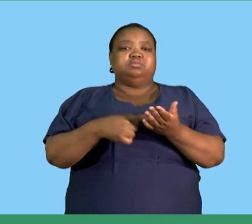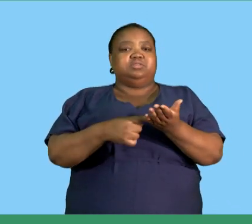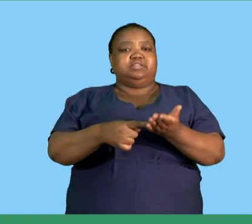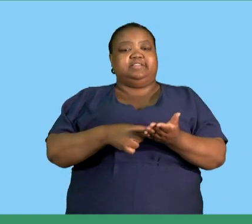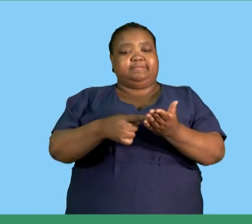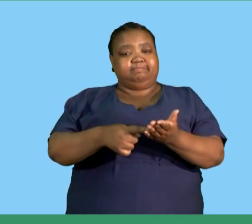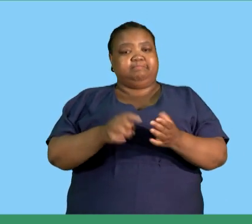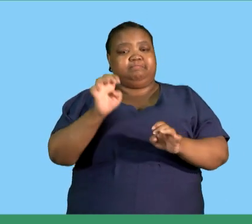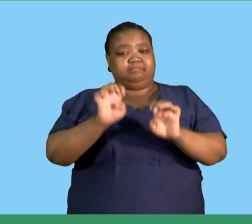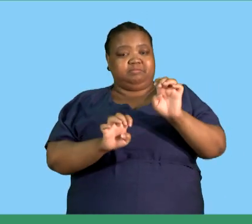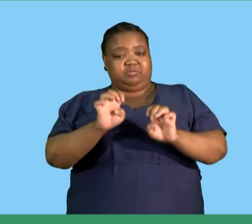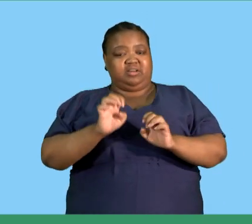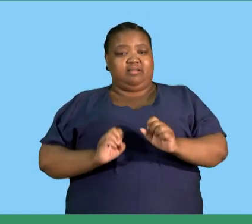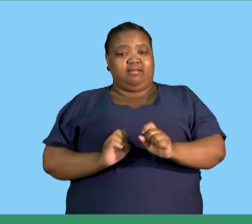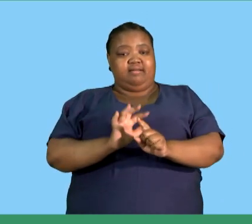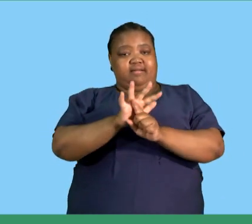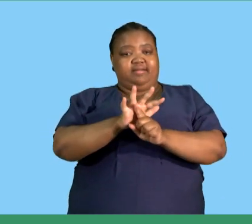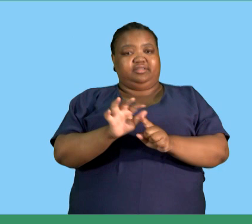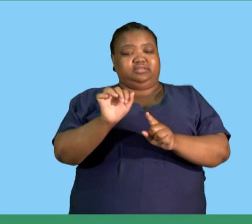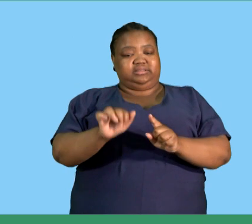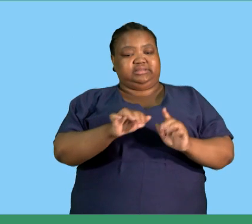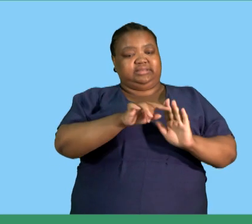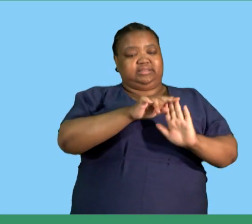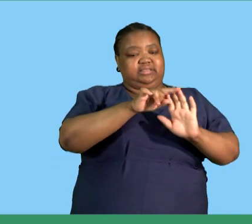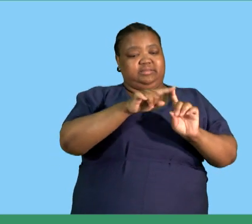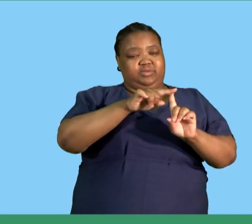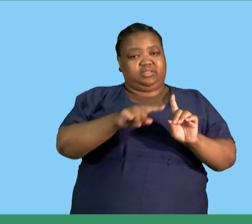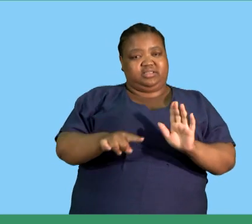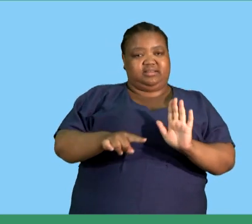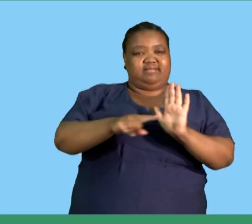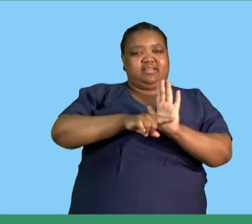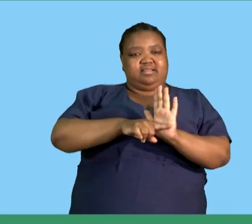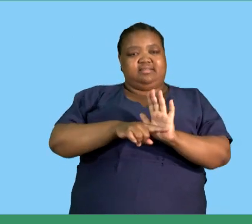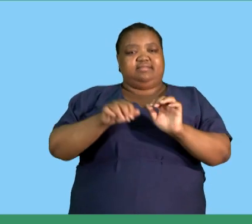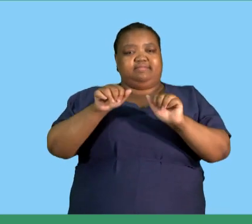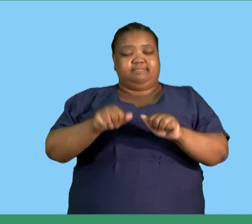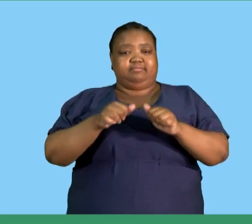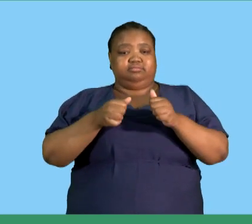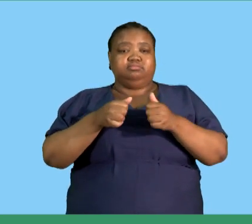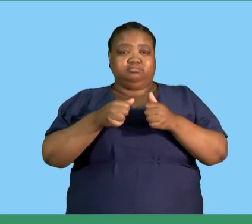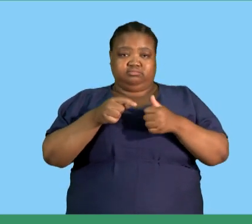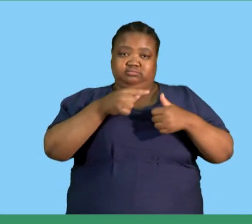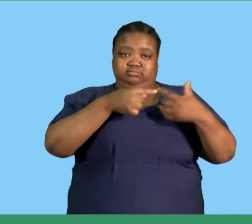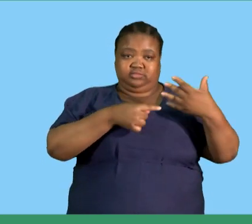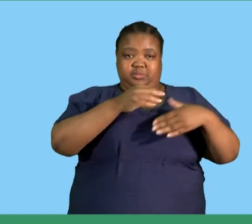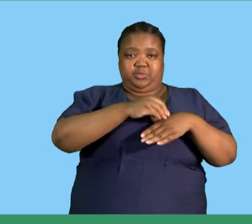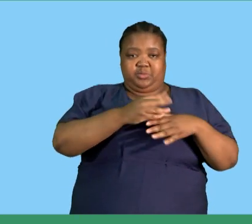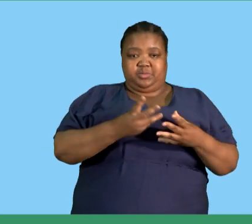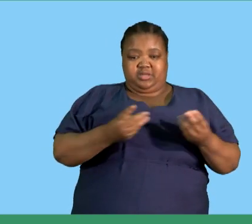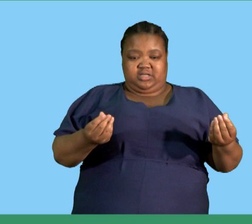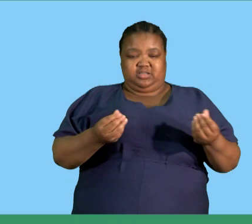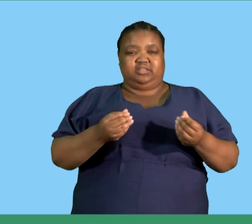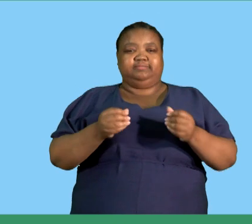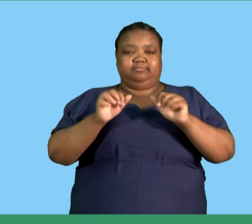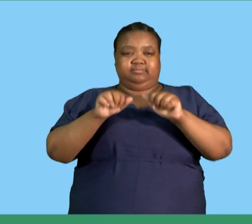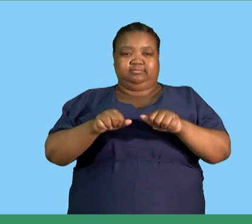and evaluate or analyze the impact. Now, don't forget the impact is what? The positives and or the negatives of